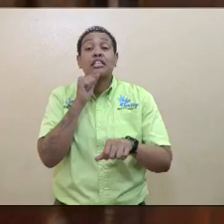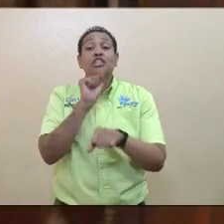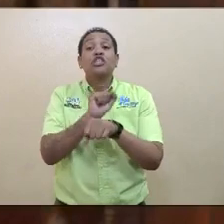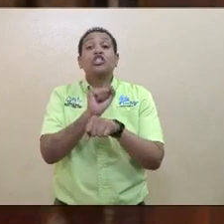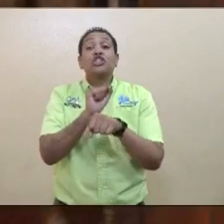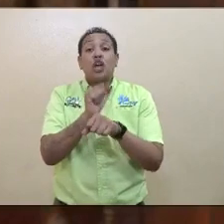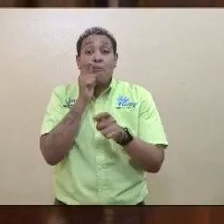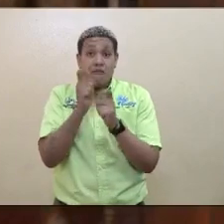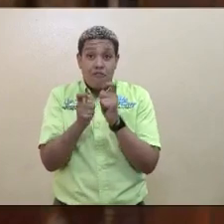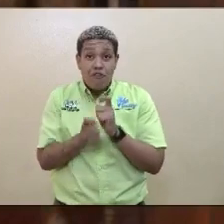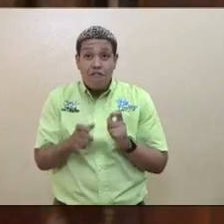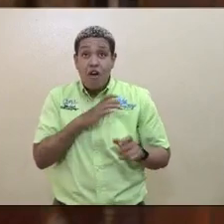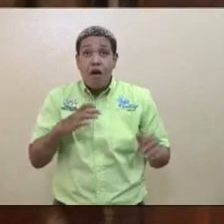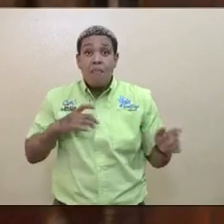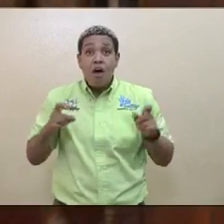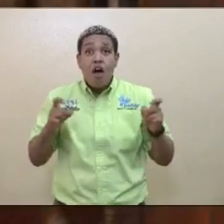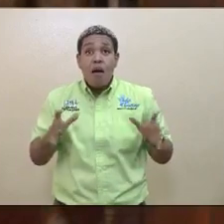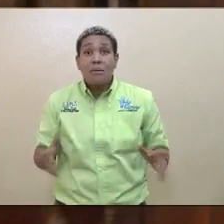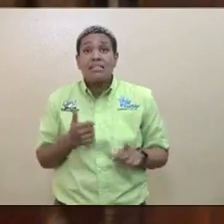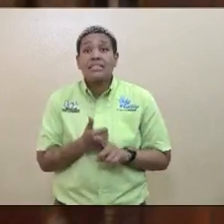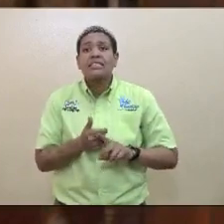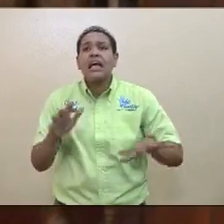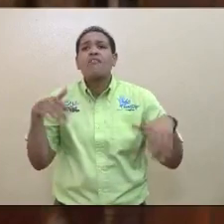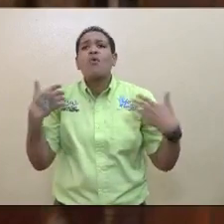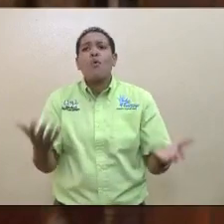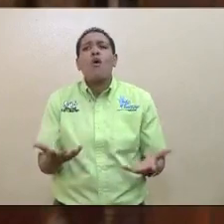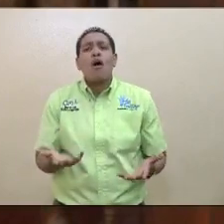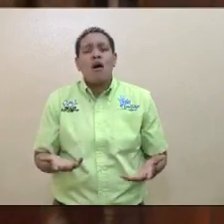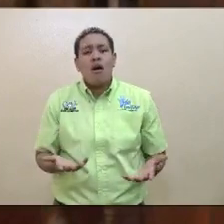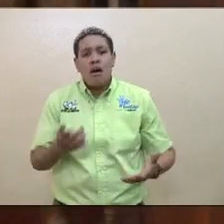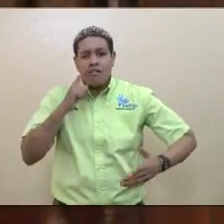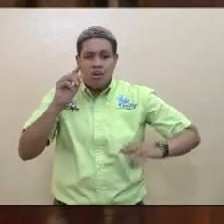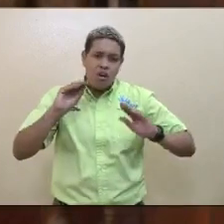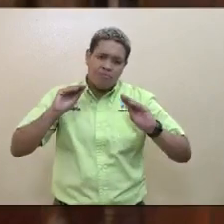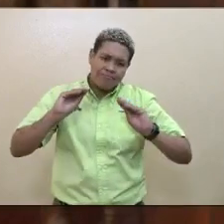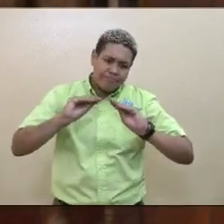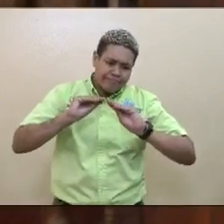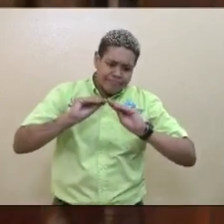the Reform Committee is to obviously